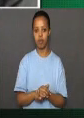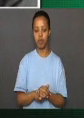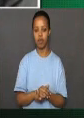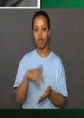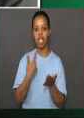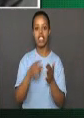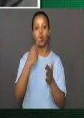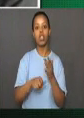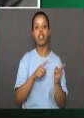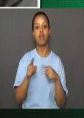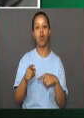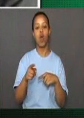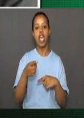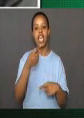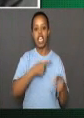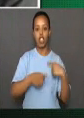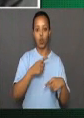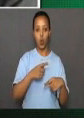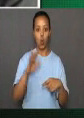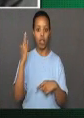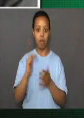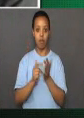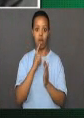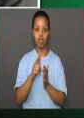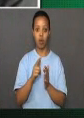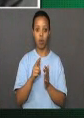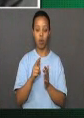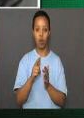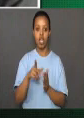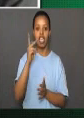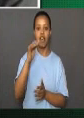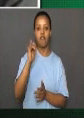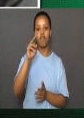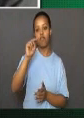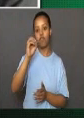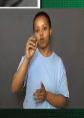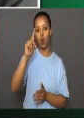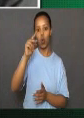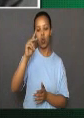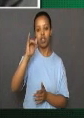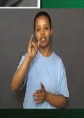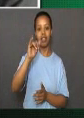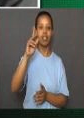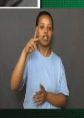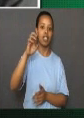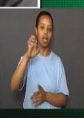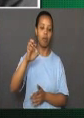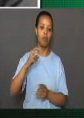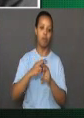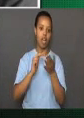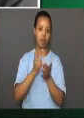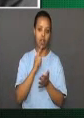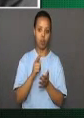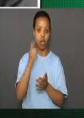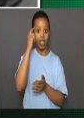The result of the genotype is called the phenotype. For example, do you